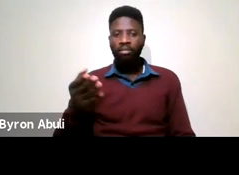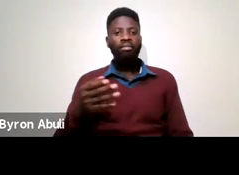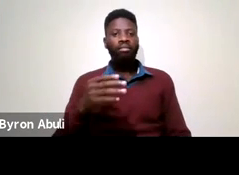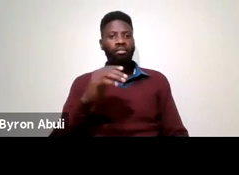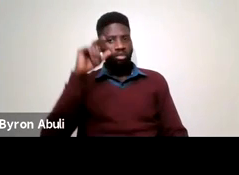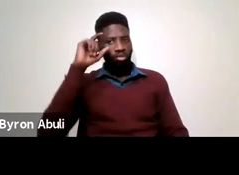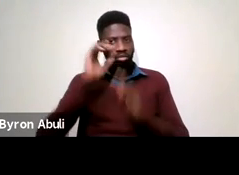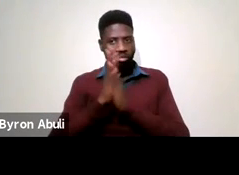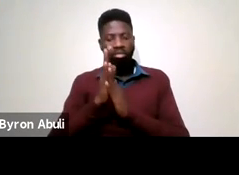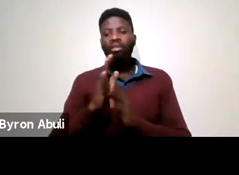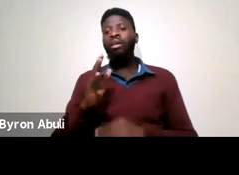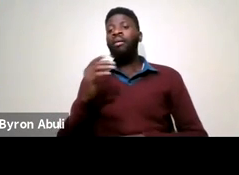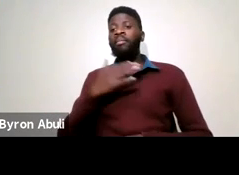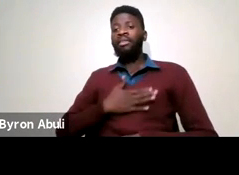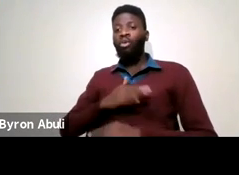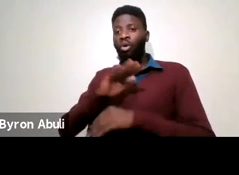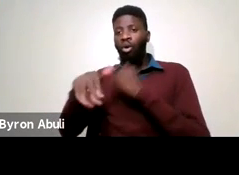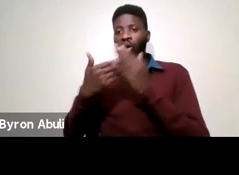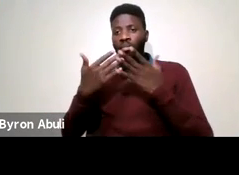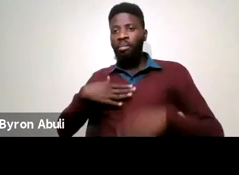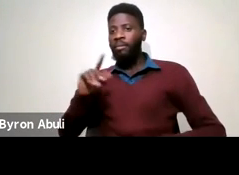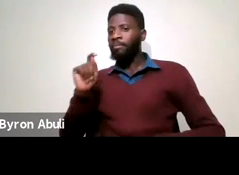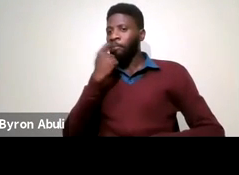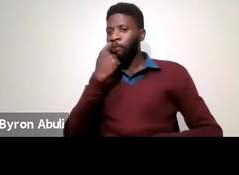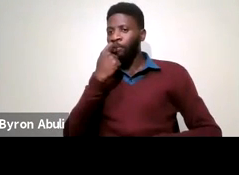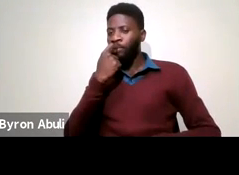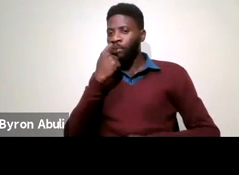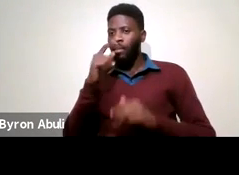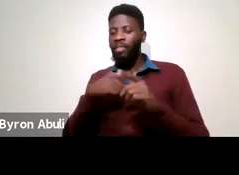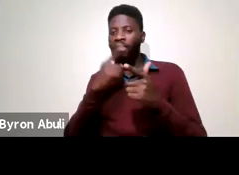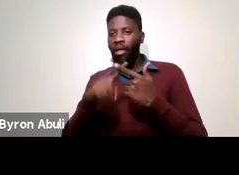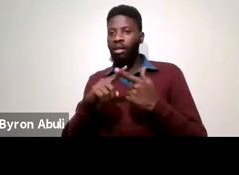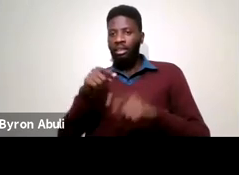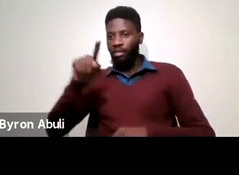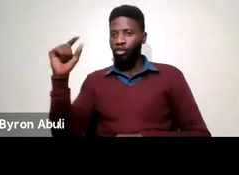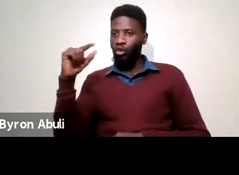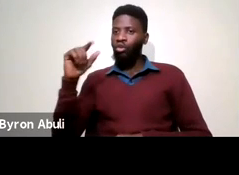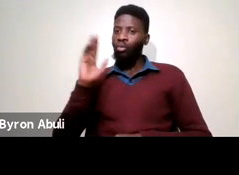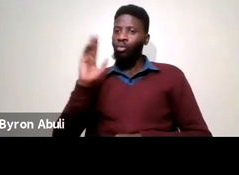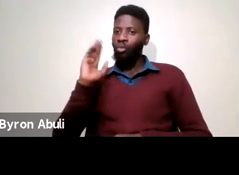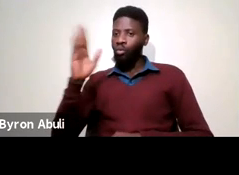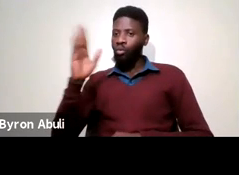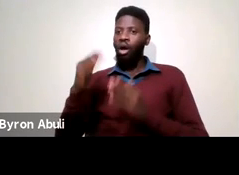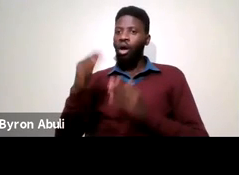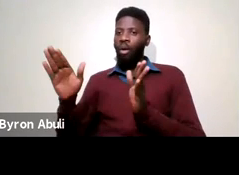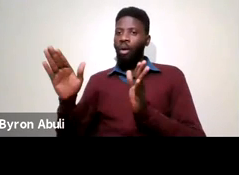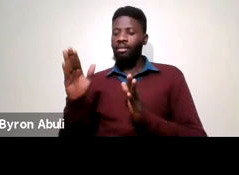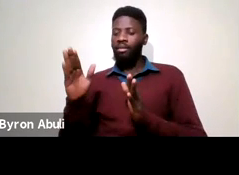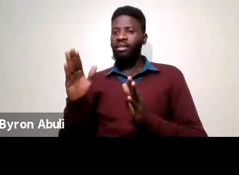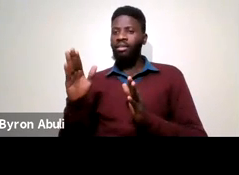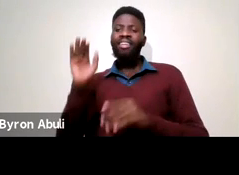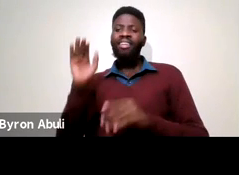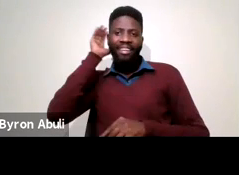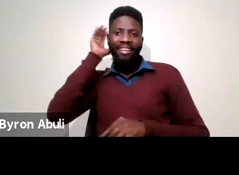Please mute everybody, then George can unmute himself. Okay. We have even babies in the background. That's